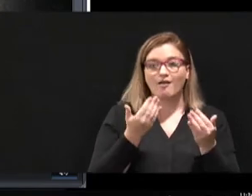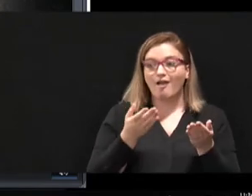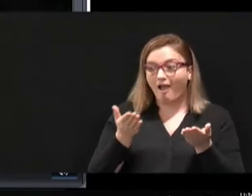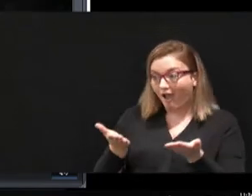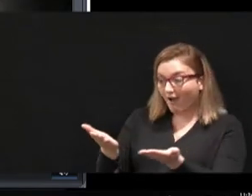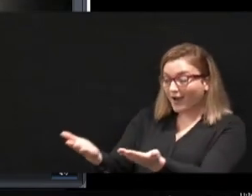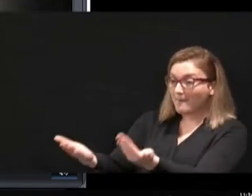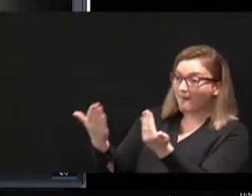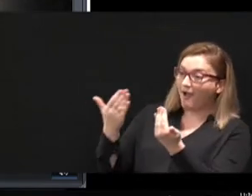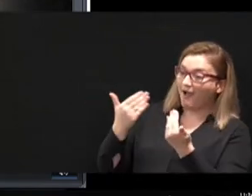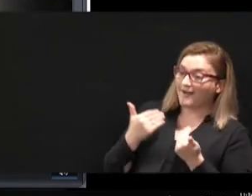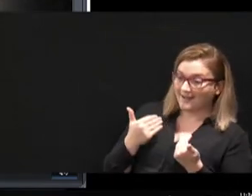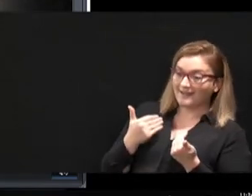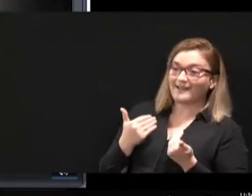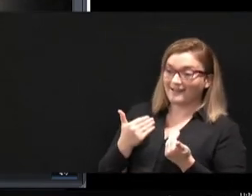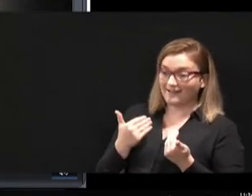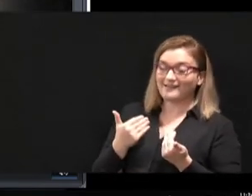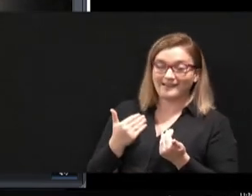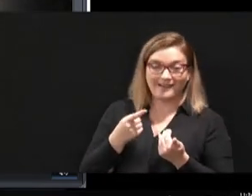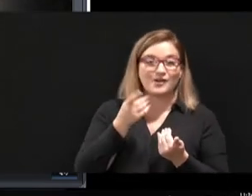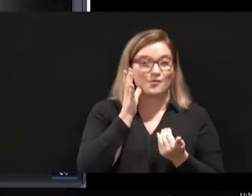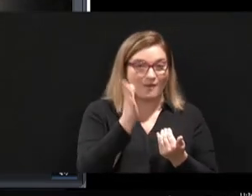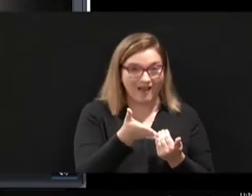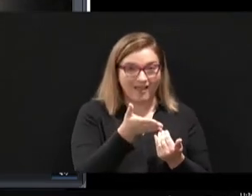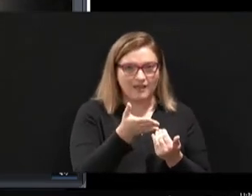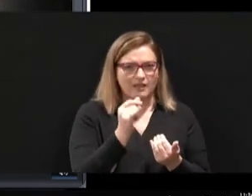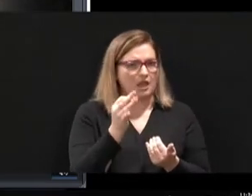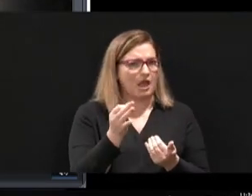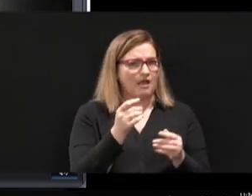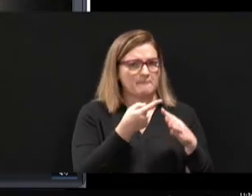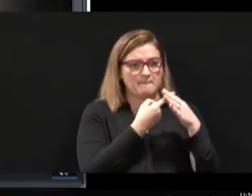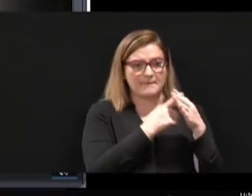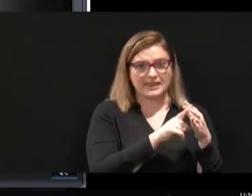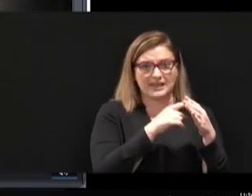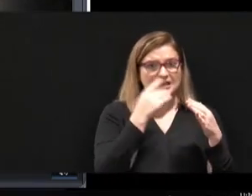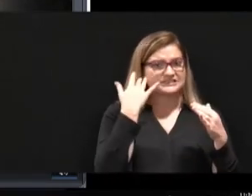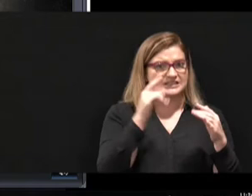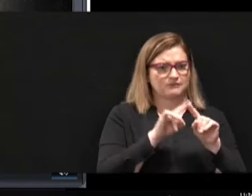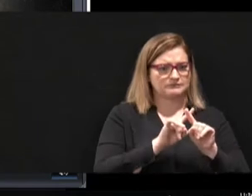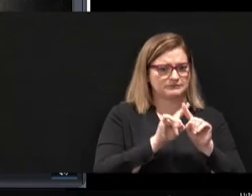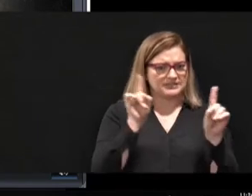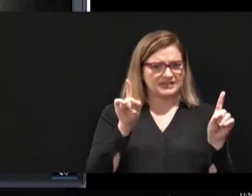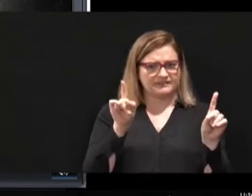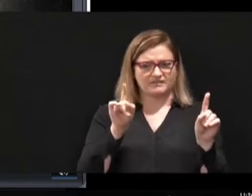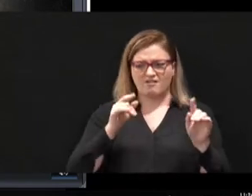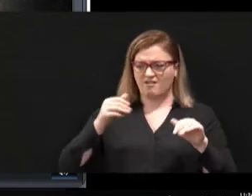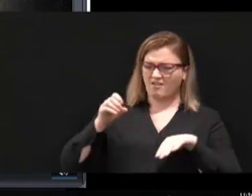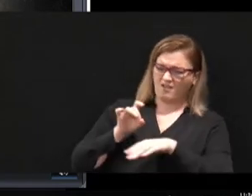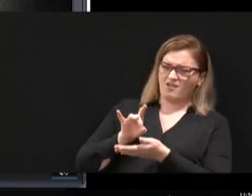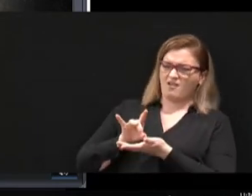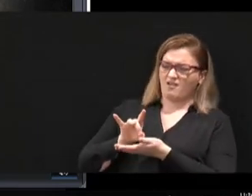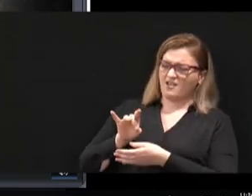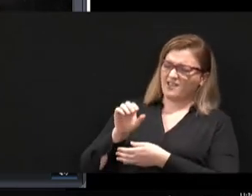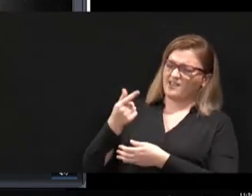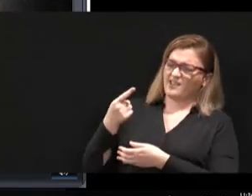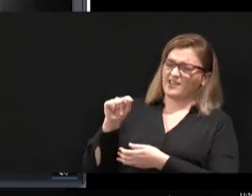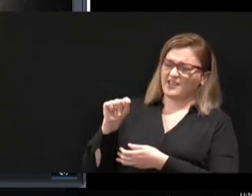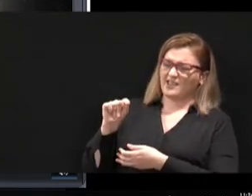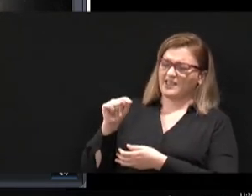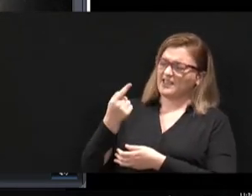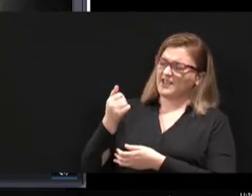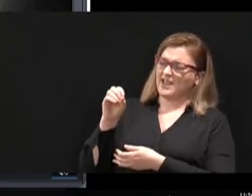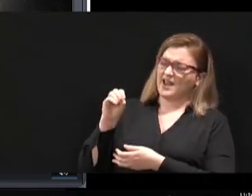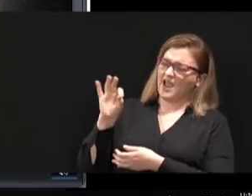it? Come on in. If they don't have the same beginning sound, you're gonna say, get out of here. Go ahead.